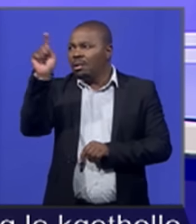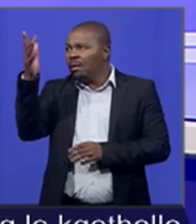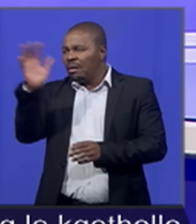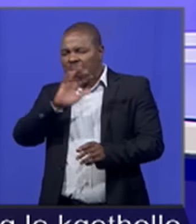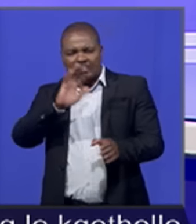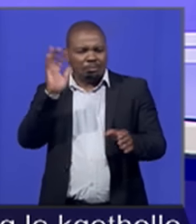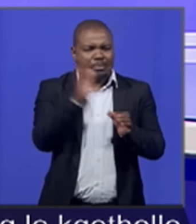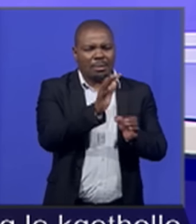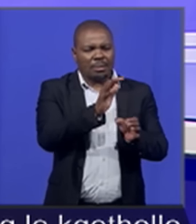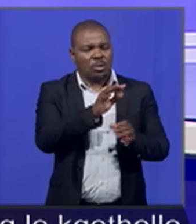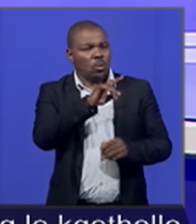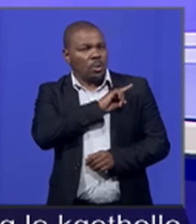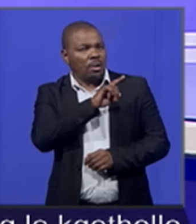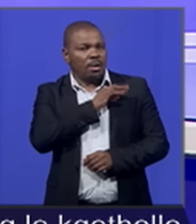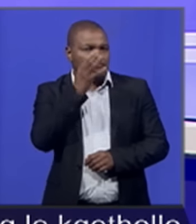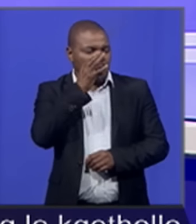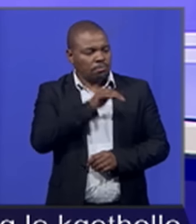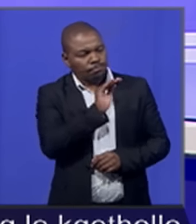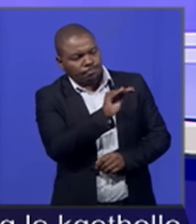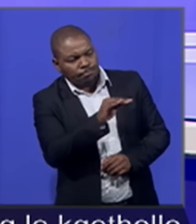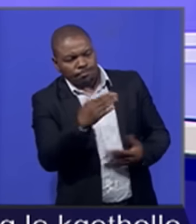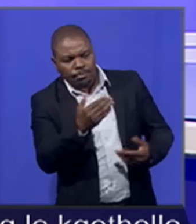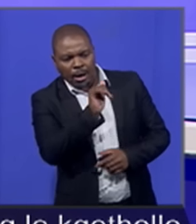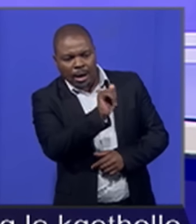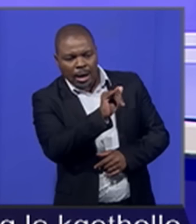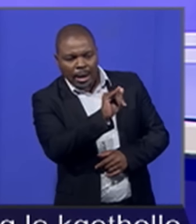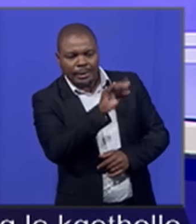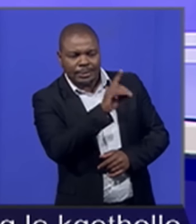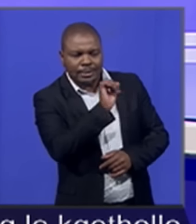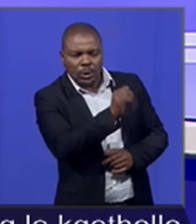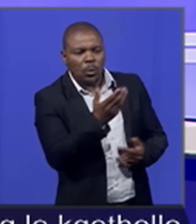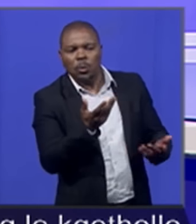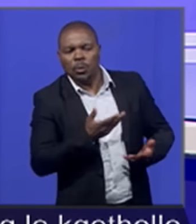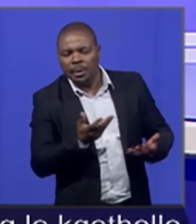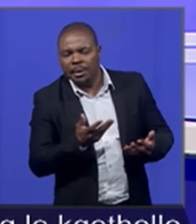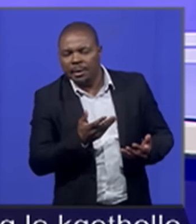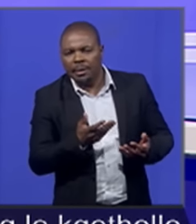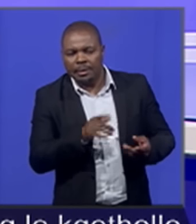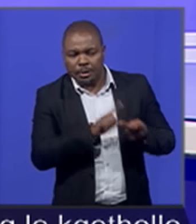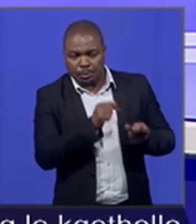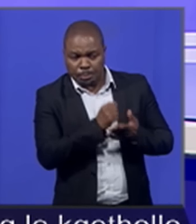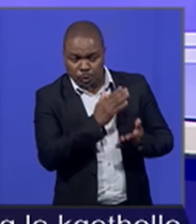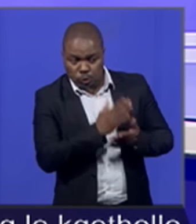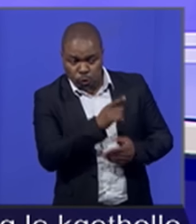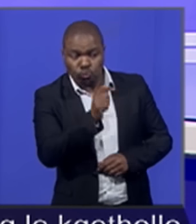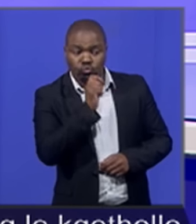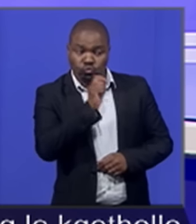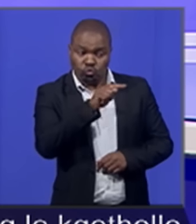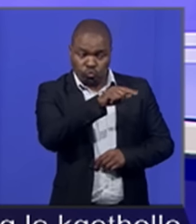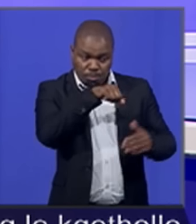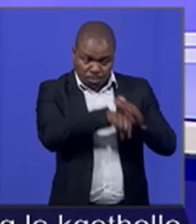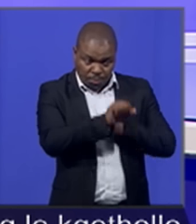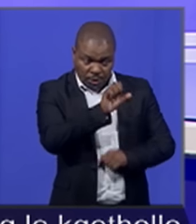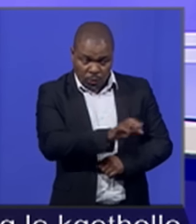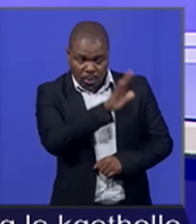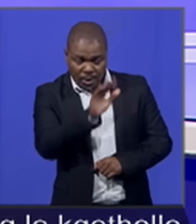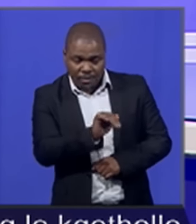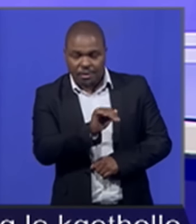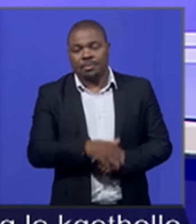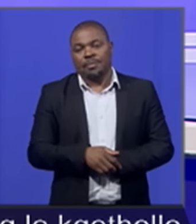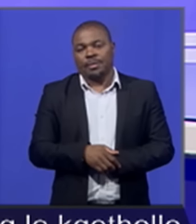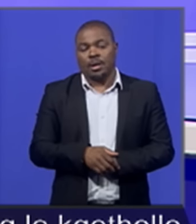batho ba bangwe e le ge ba nyaka gore ba ntšhe mangwalo a bona a boitsebišo go netefatša ge ba nnete ke ma-Afrika